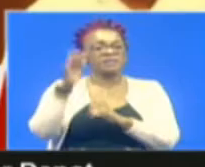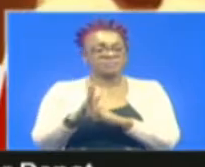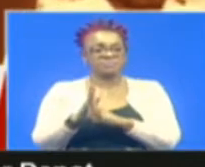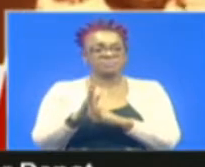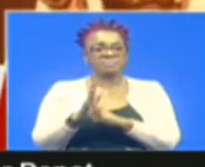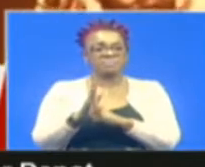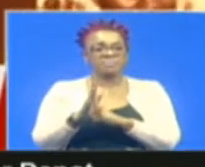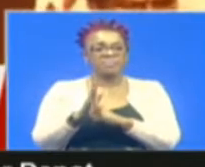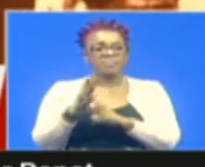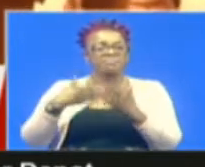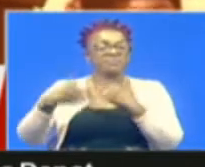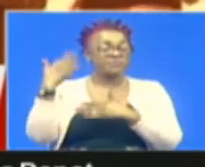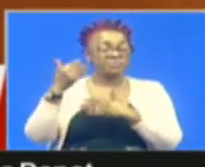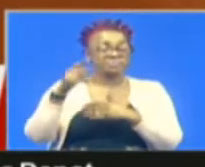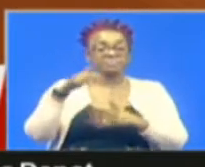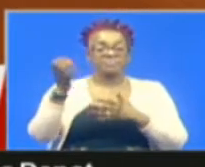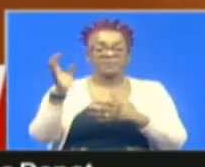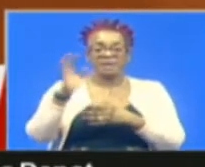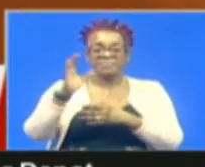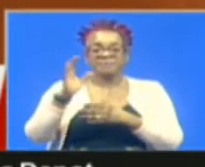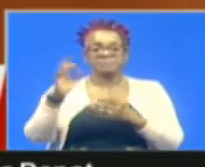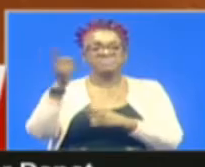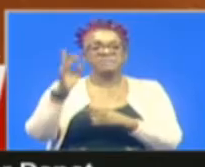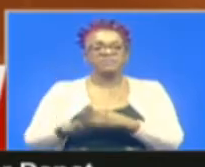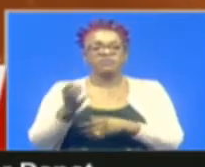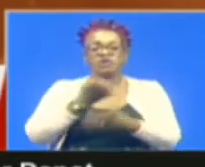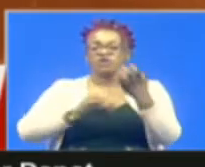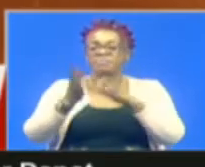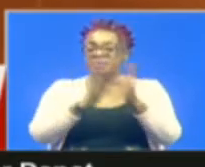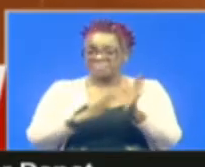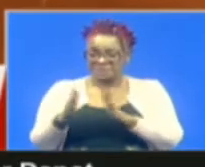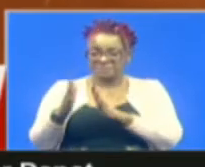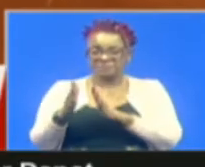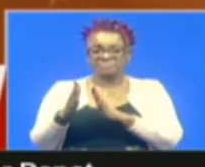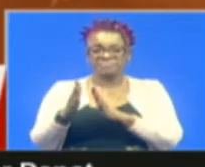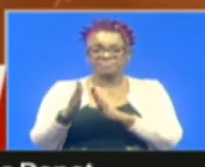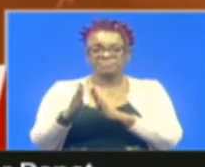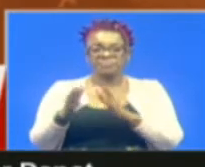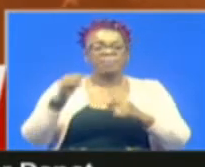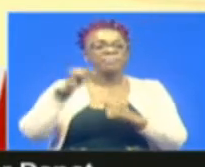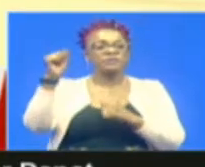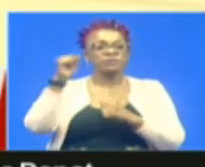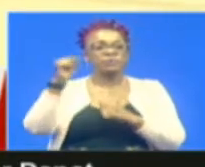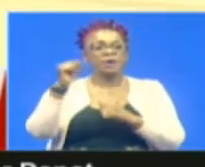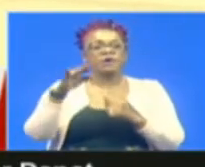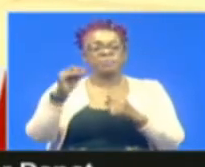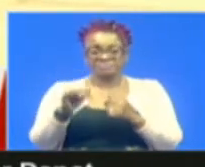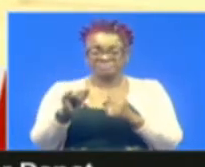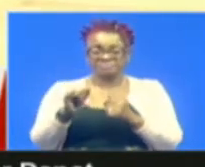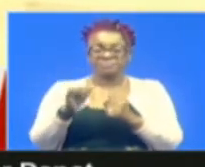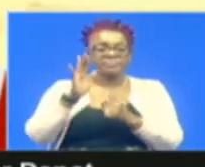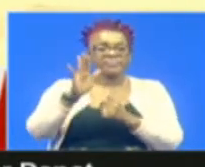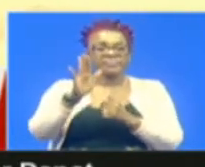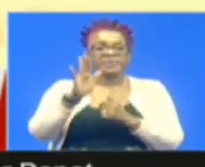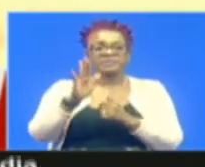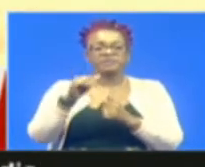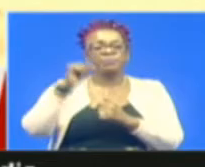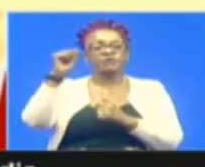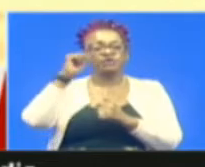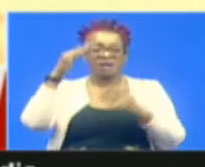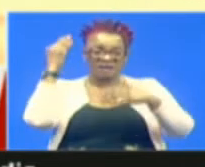Cabinet Minister for Economic Planning is remembered for his planning prowess and political acumen. His sparkling political